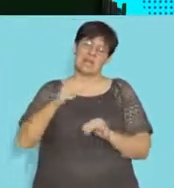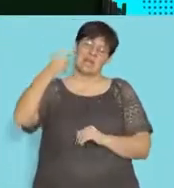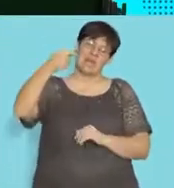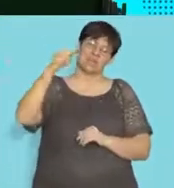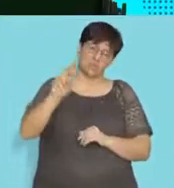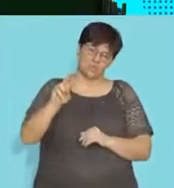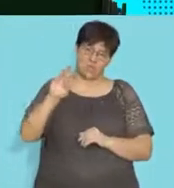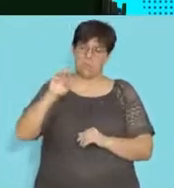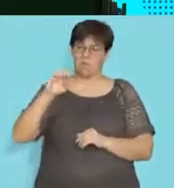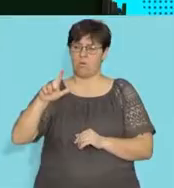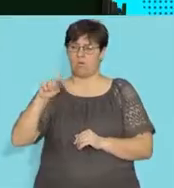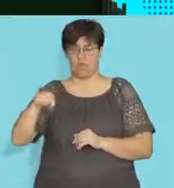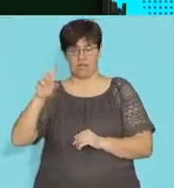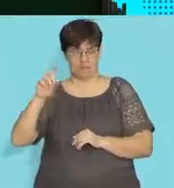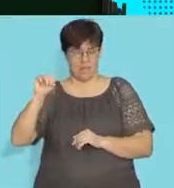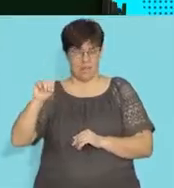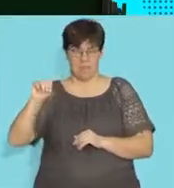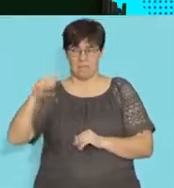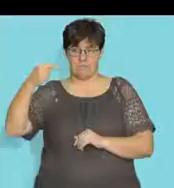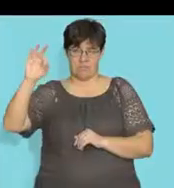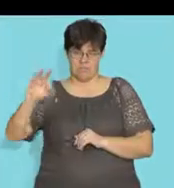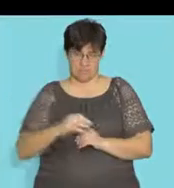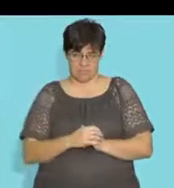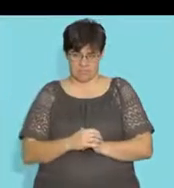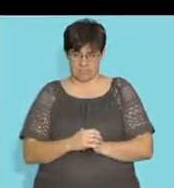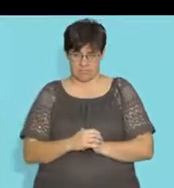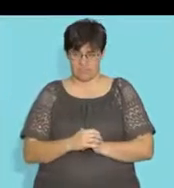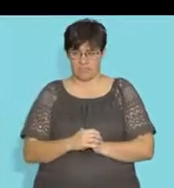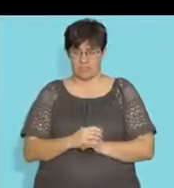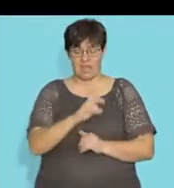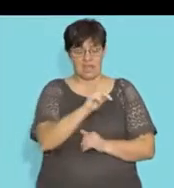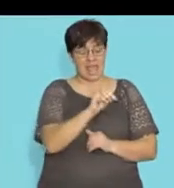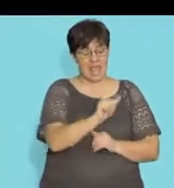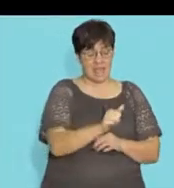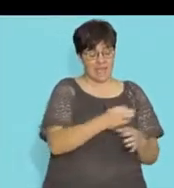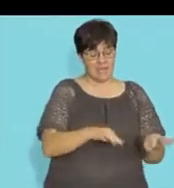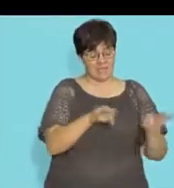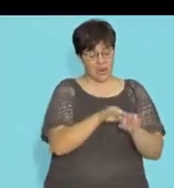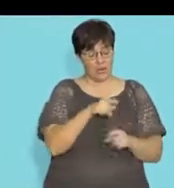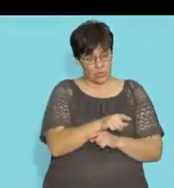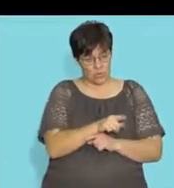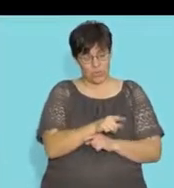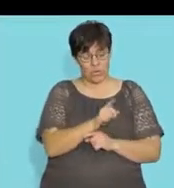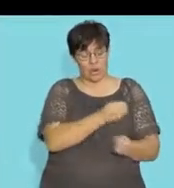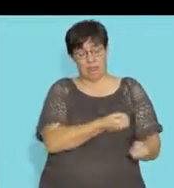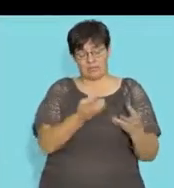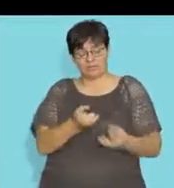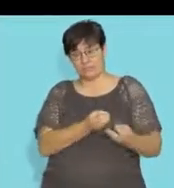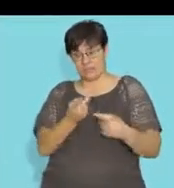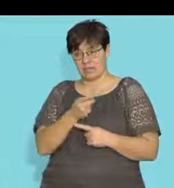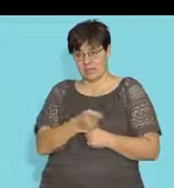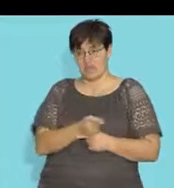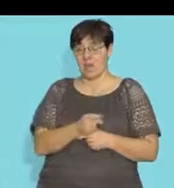2 moles per decimeters cubed. The Ka value, which is the ionization